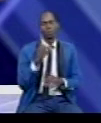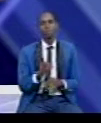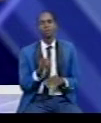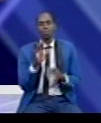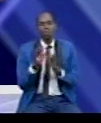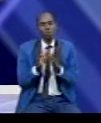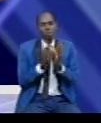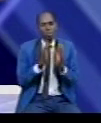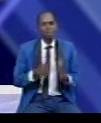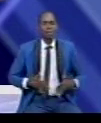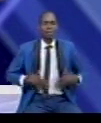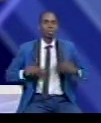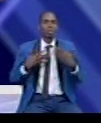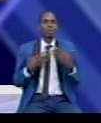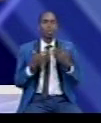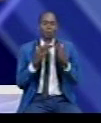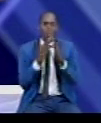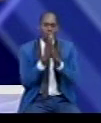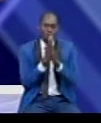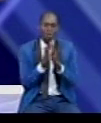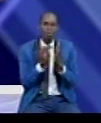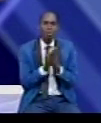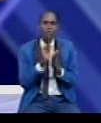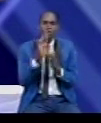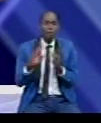Pray that your first love will be restored.